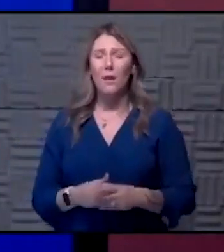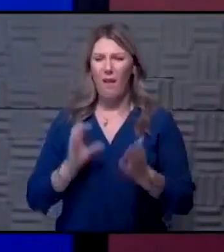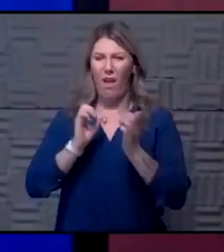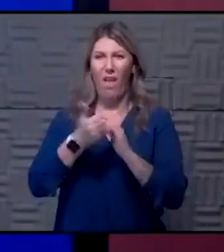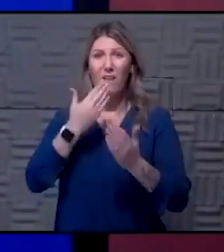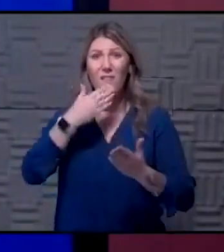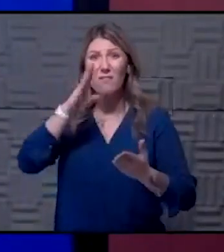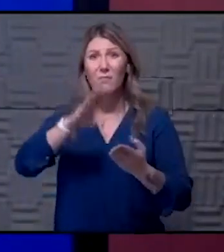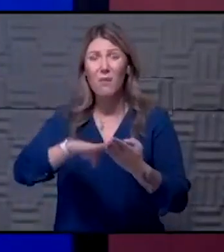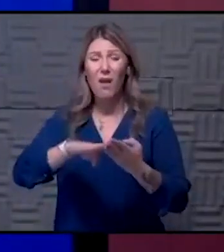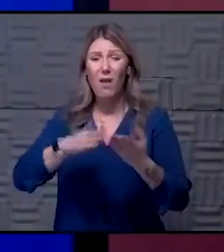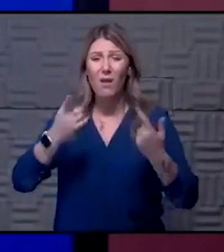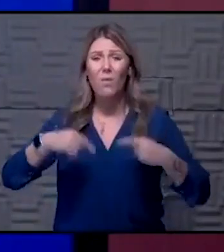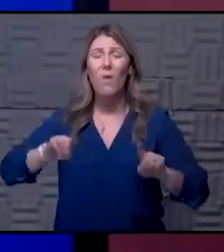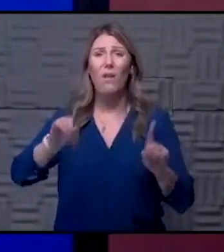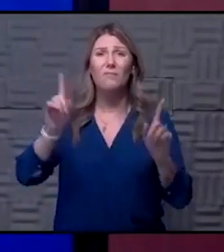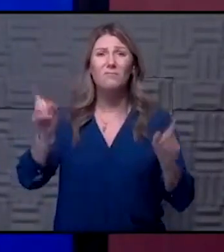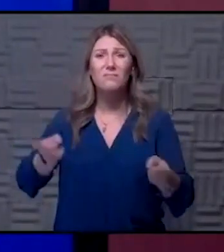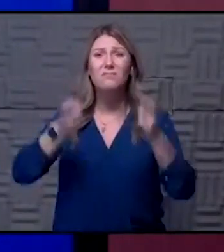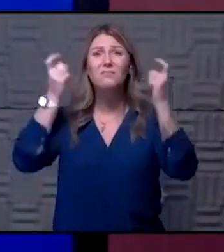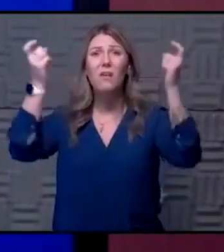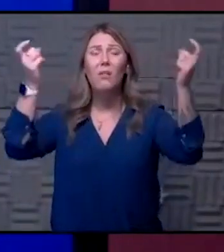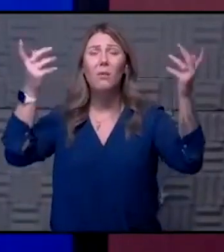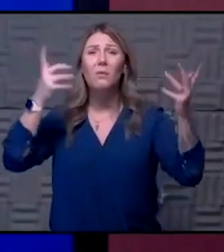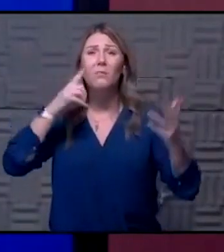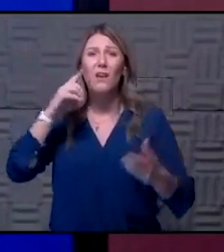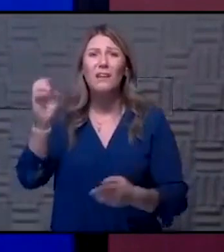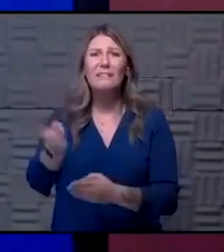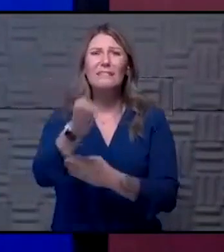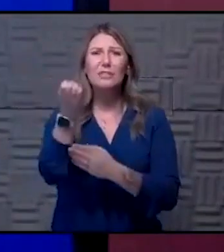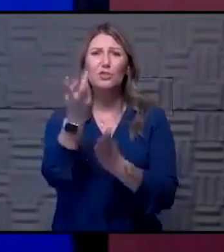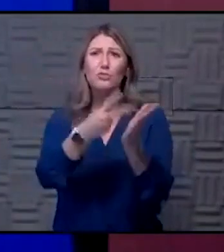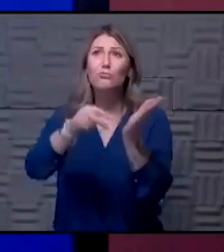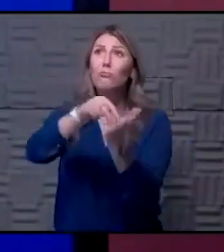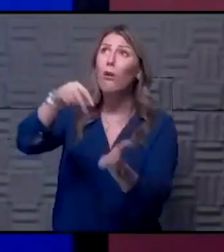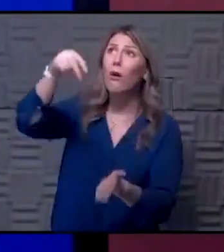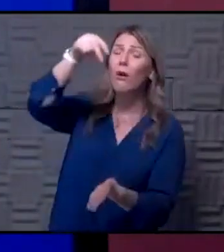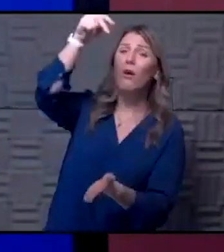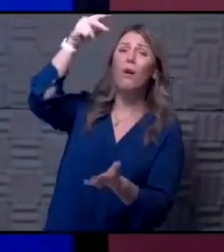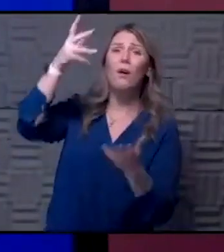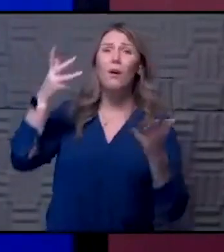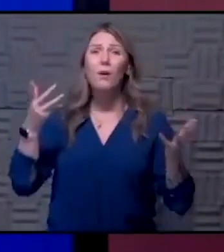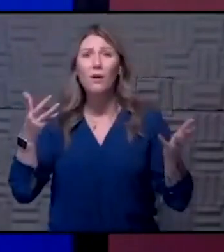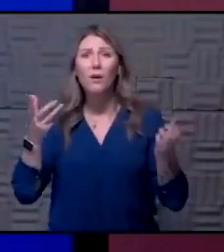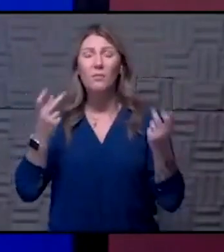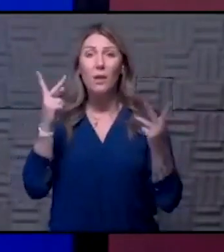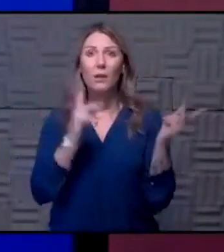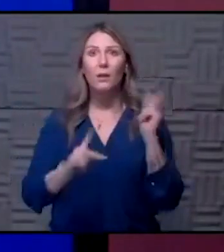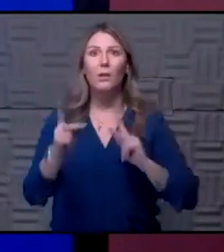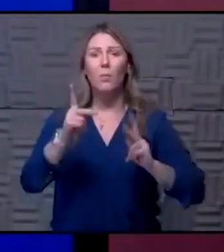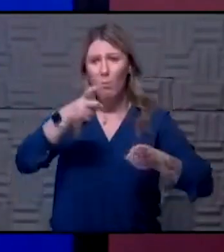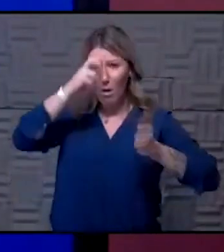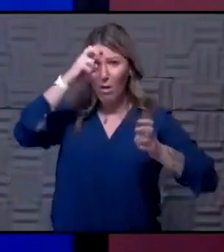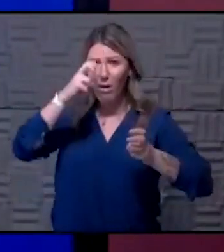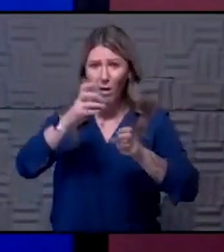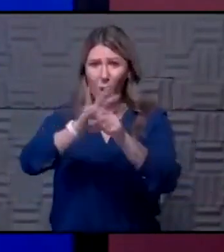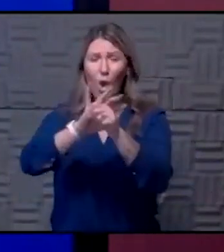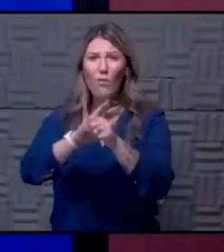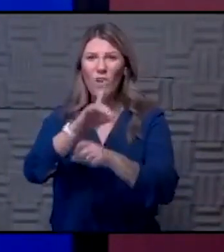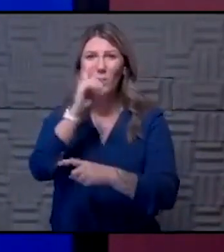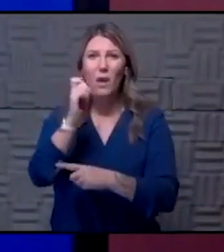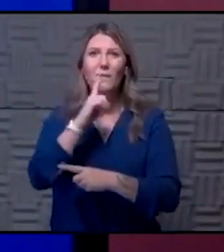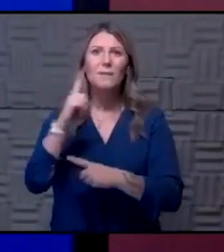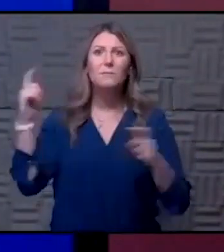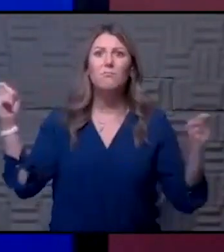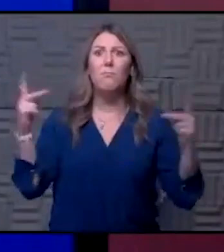it be as we celebrate Easter and resurrection to have a lot of people getting sick from COVID because we got back